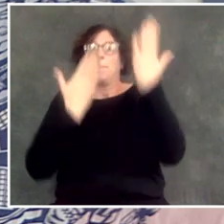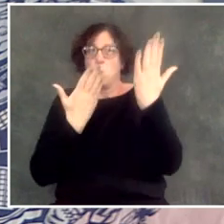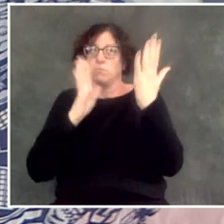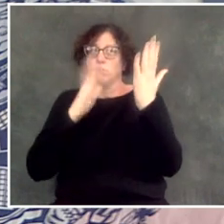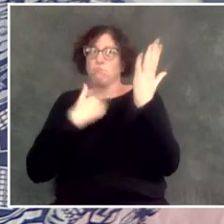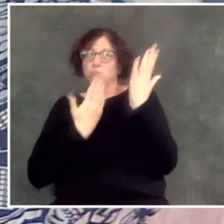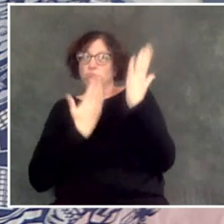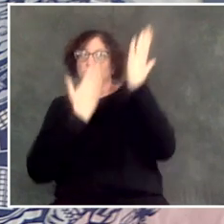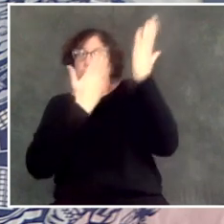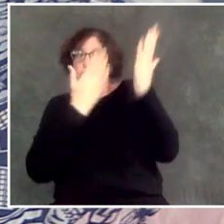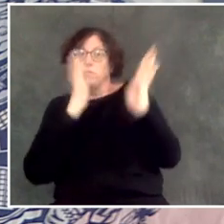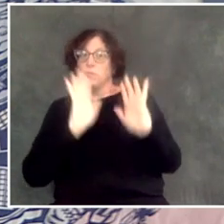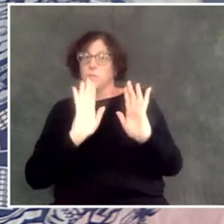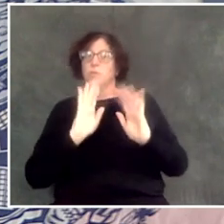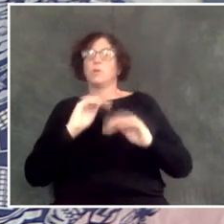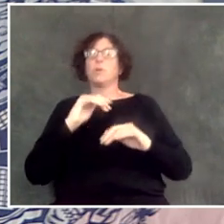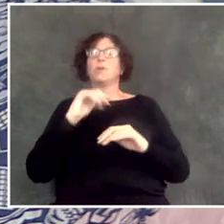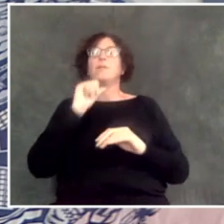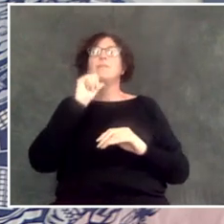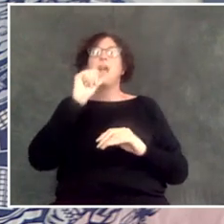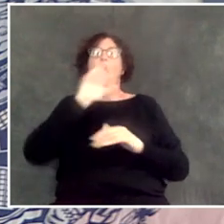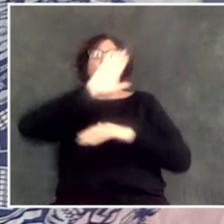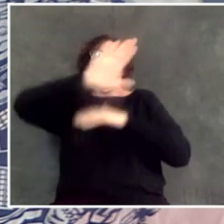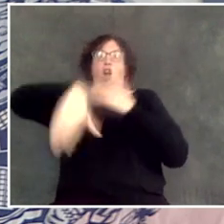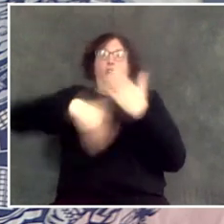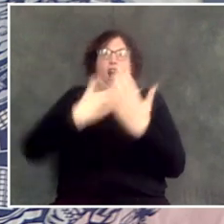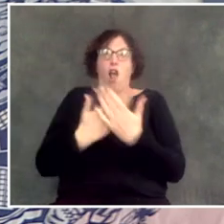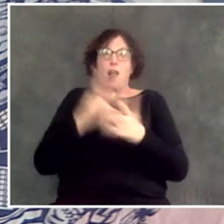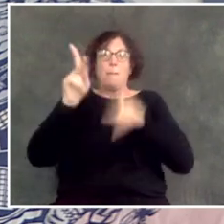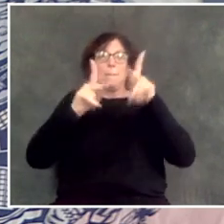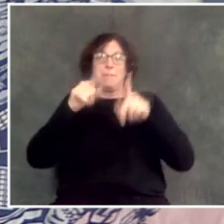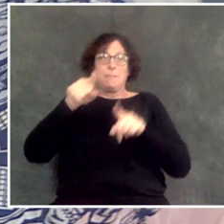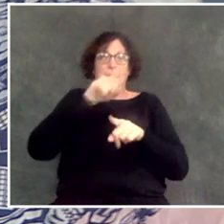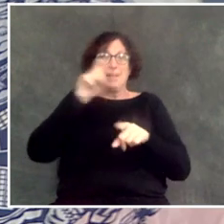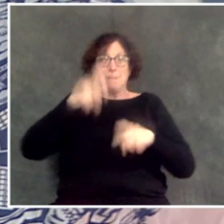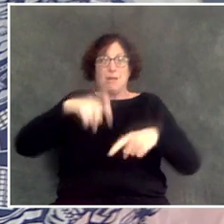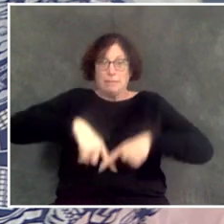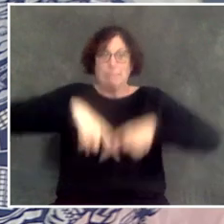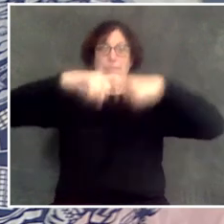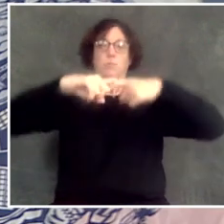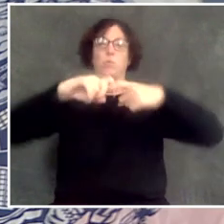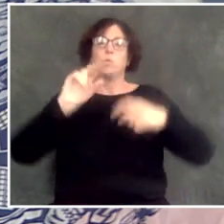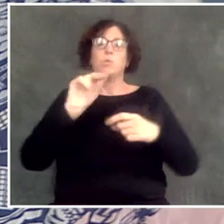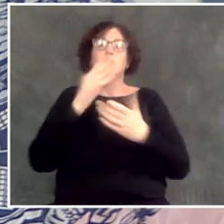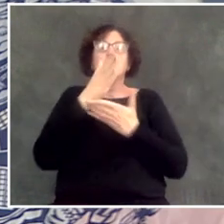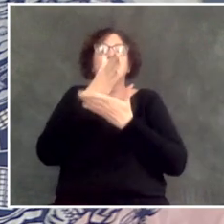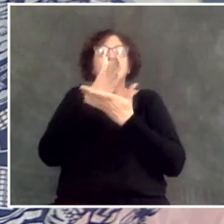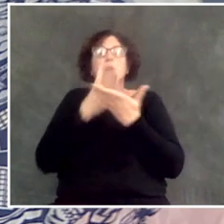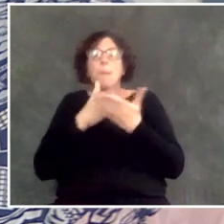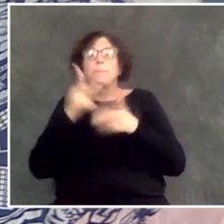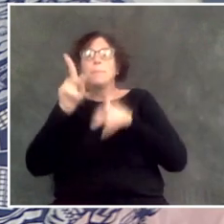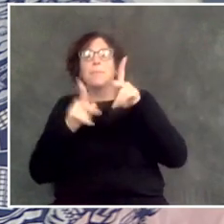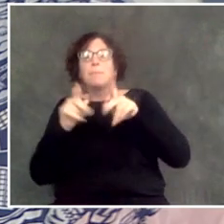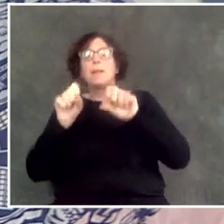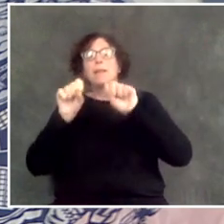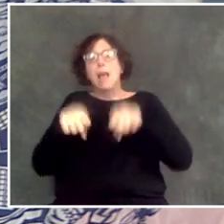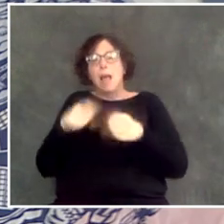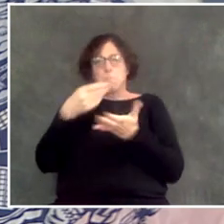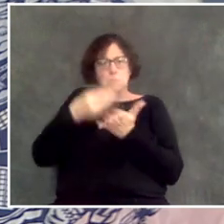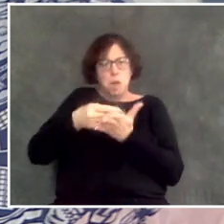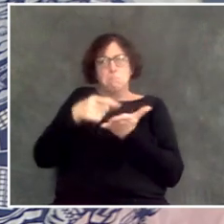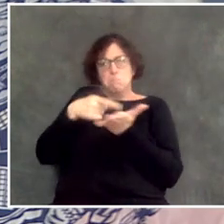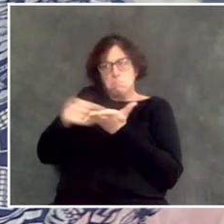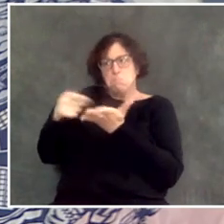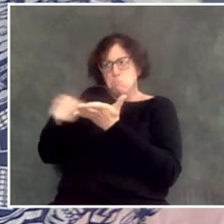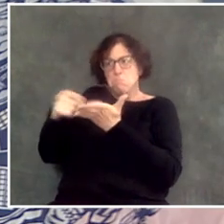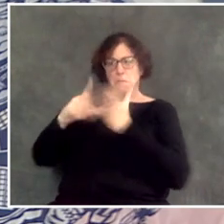afford the rent, but for those who need to pay the rent and can't, let them use their security deposits and